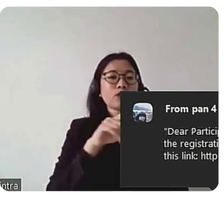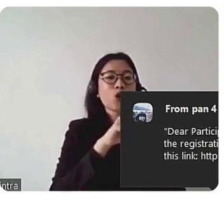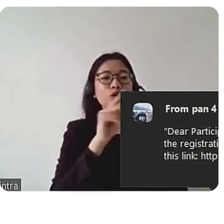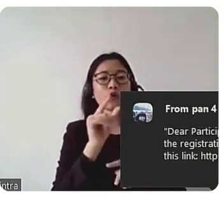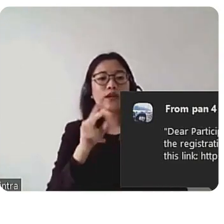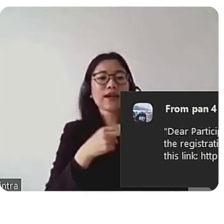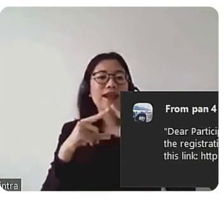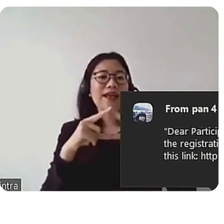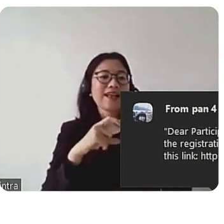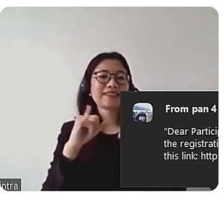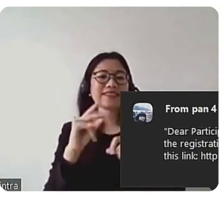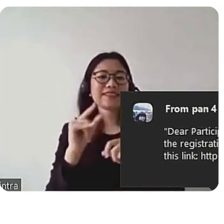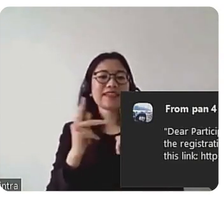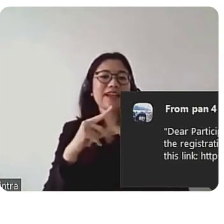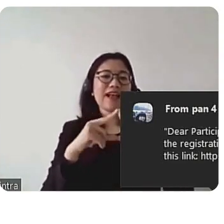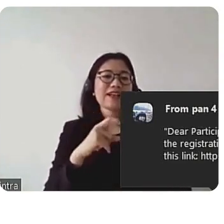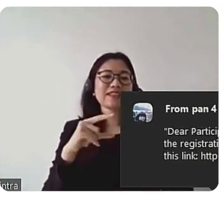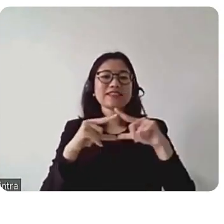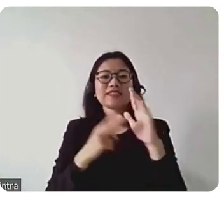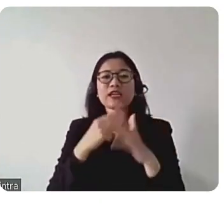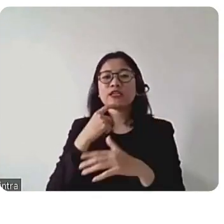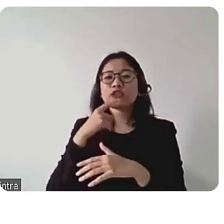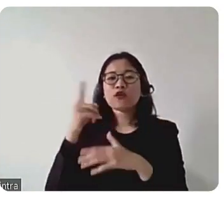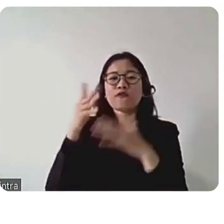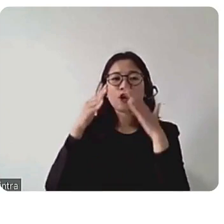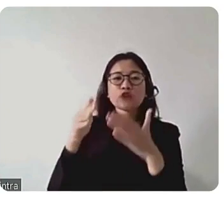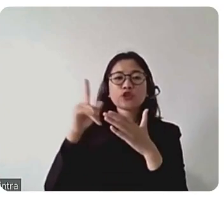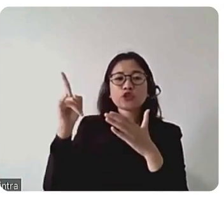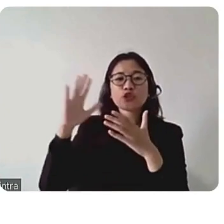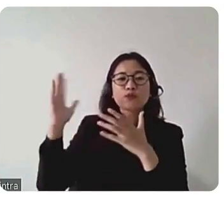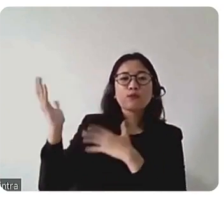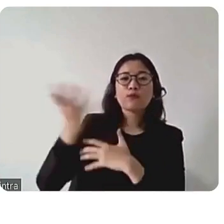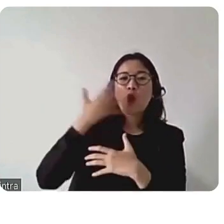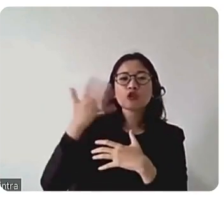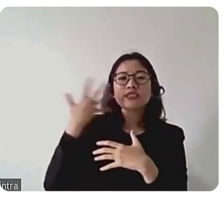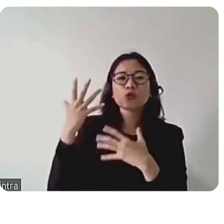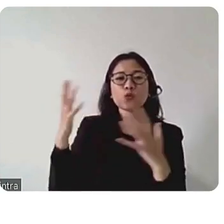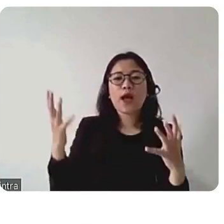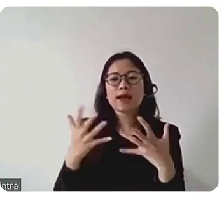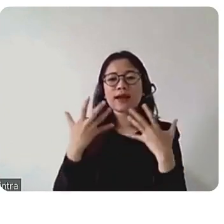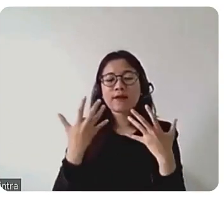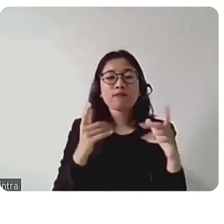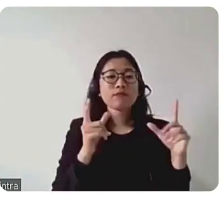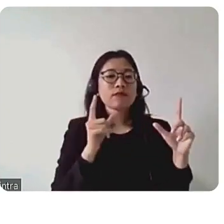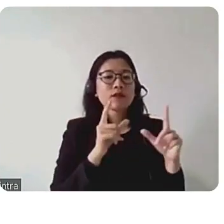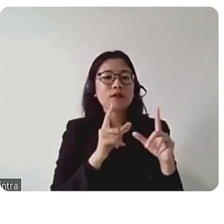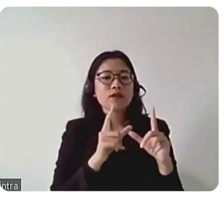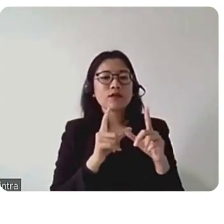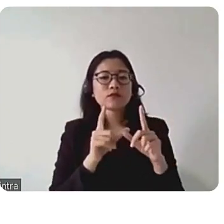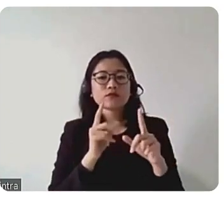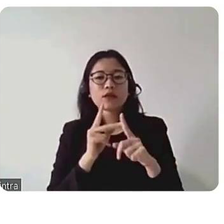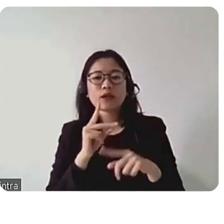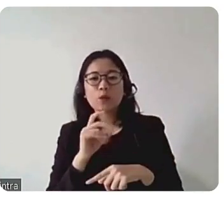Regional Advisor, Air Pollution, Environmental Health and Chemical Safety, WHO, CRO.